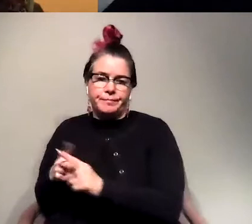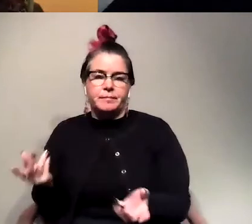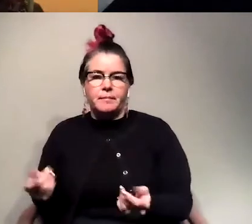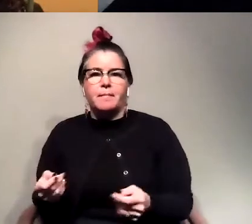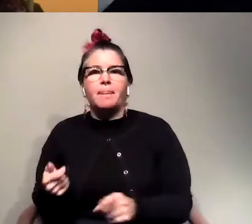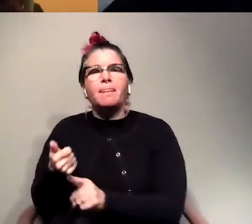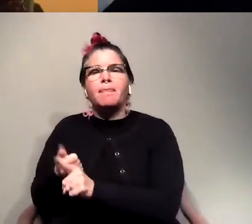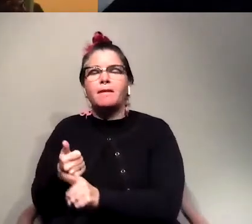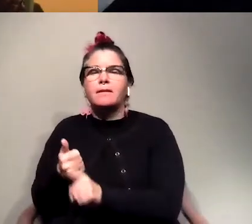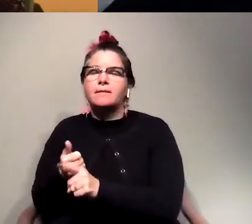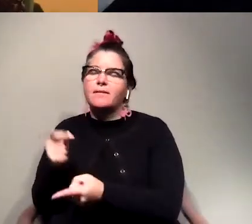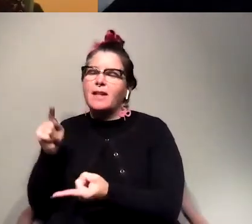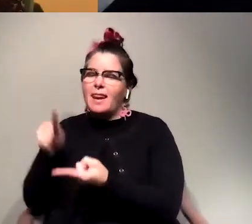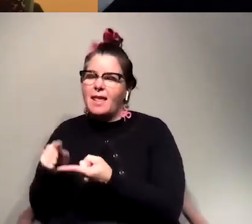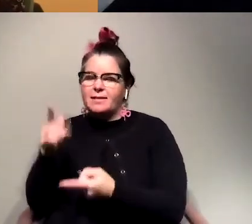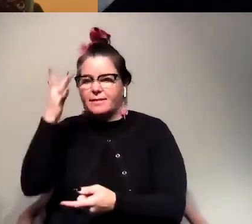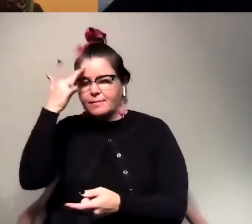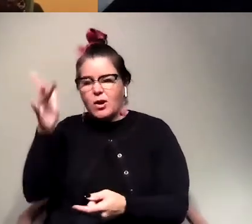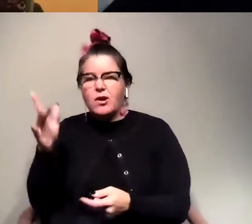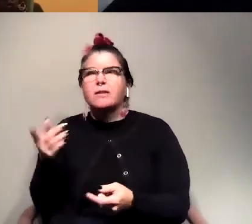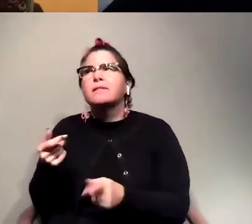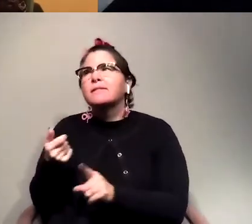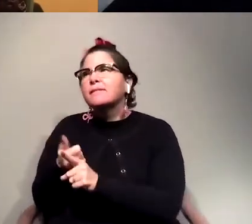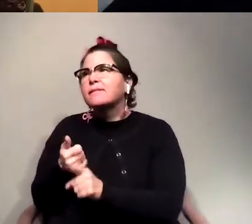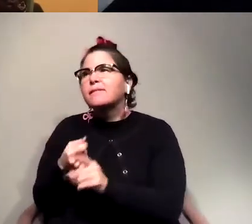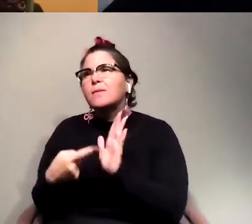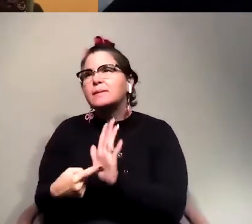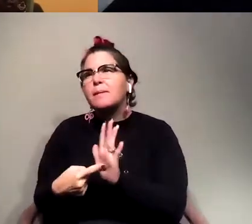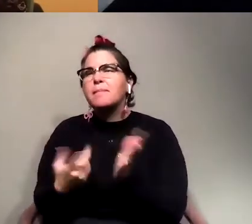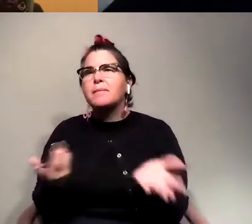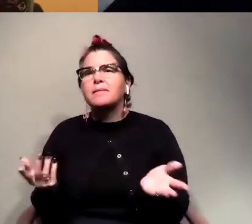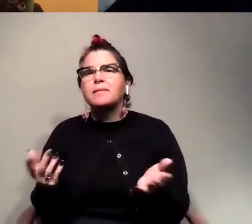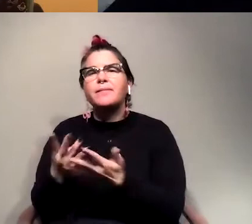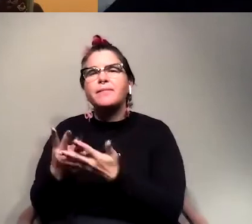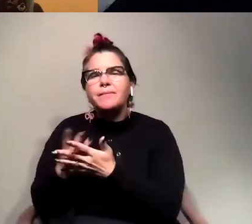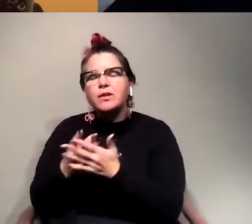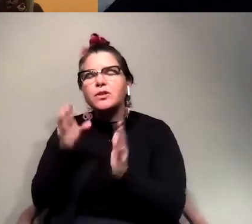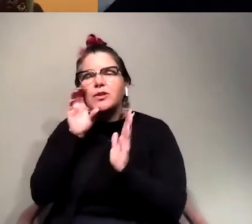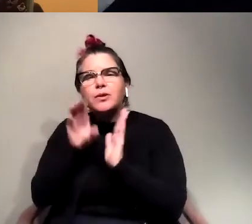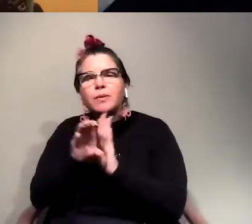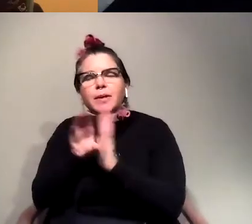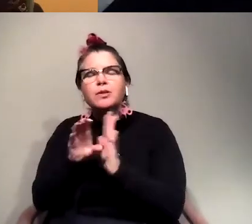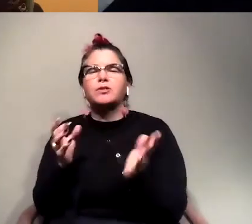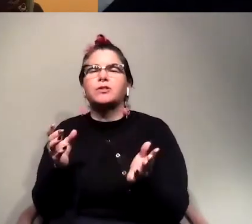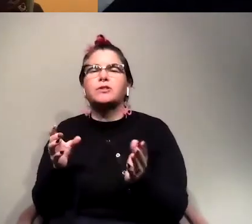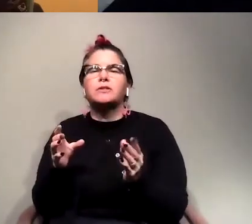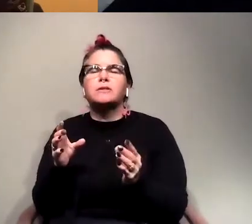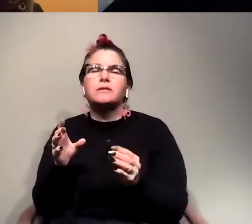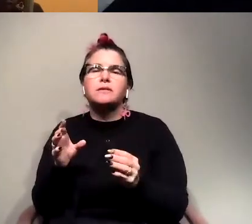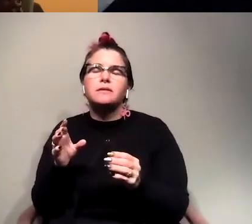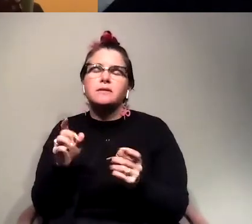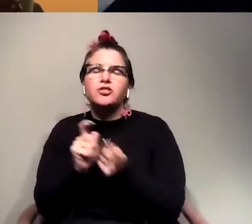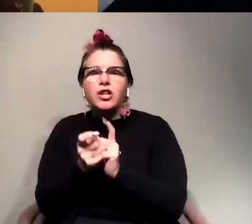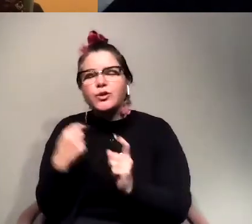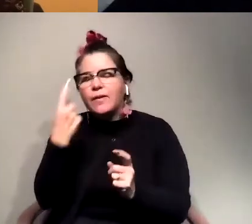less smart. Like, these are the kinds of things that are like filtering your photos, like turning your face into like a